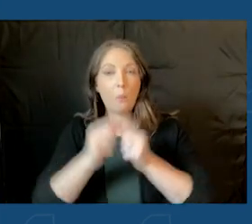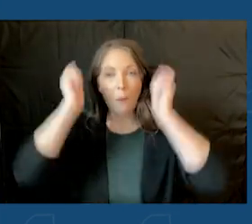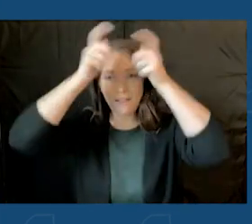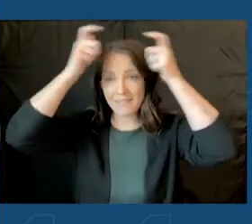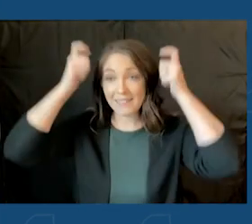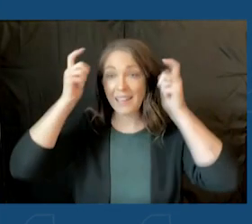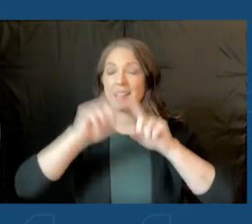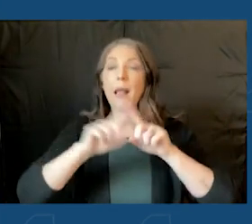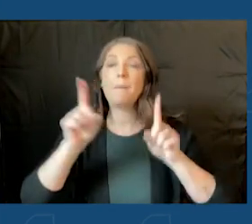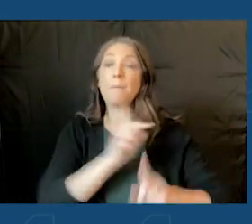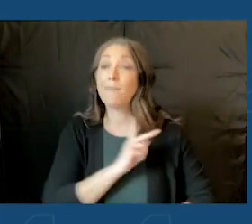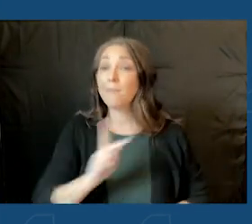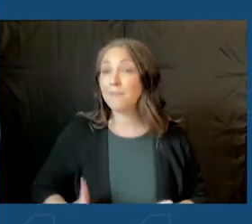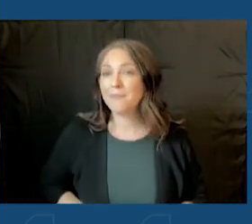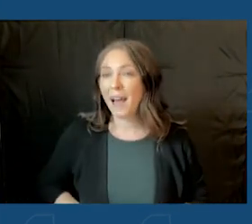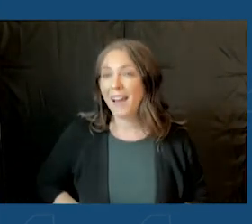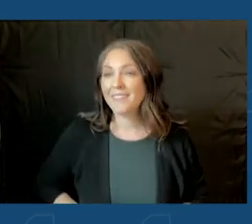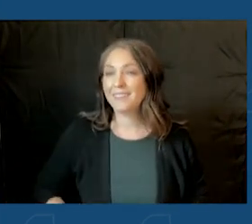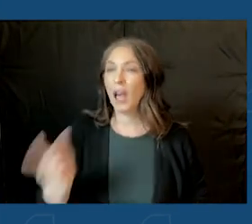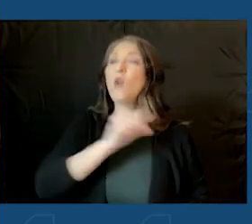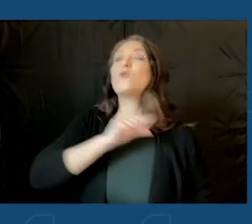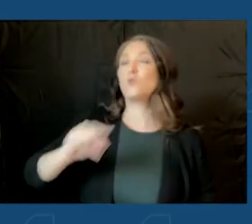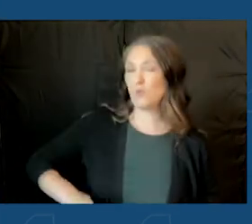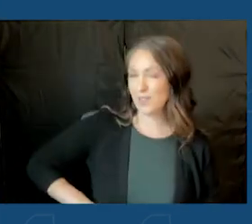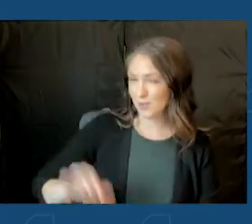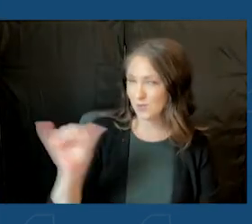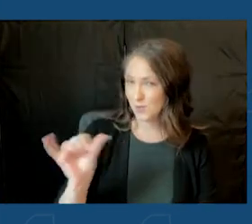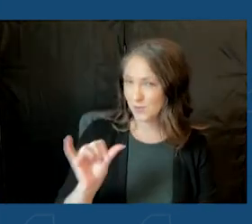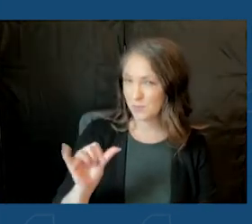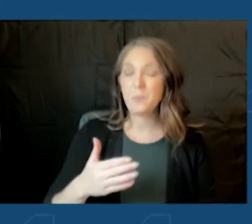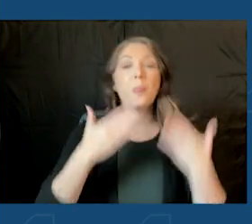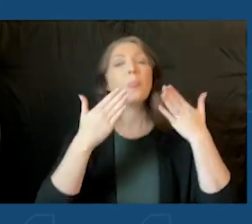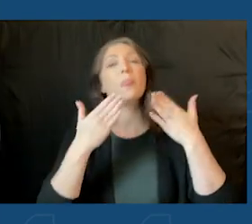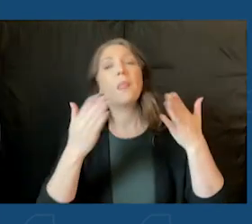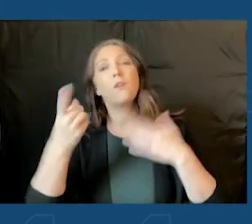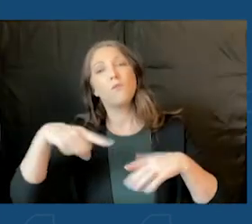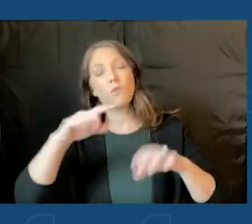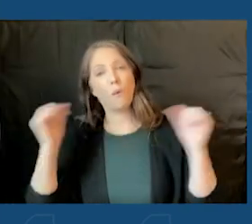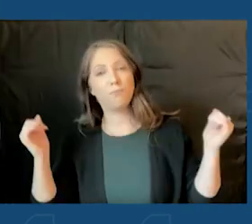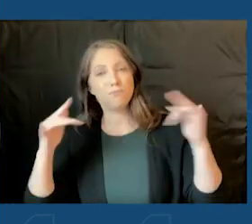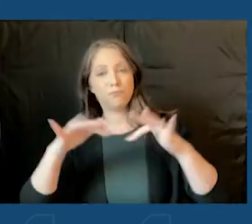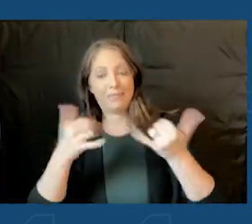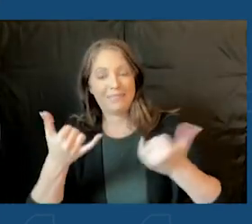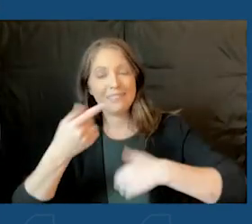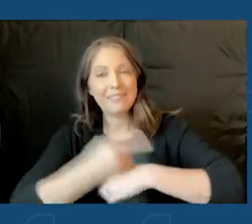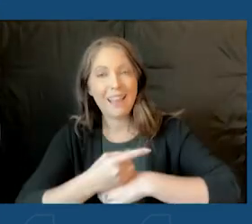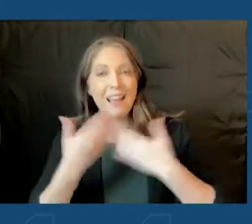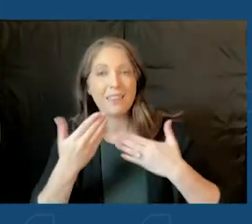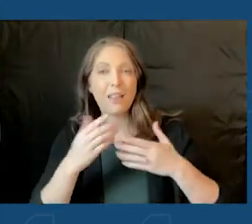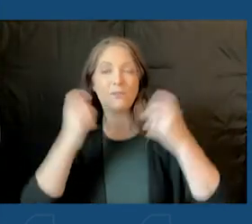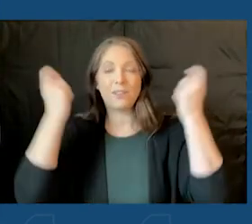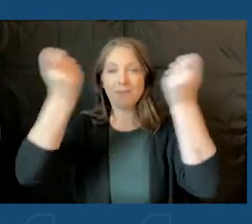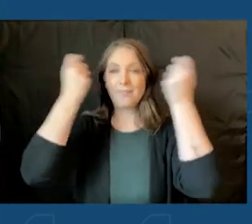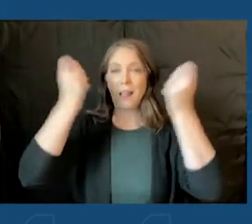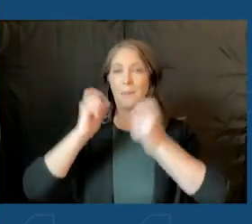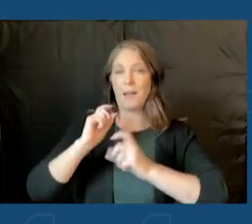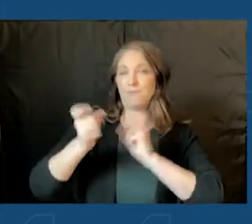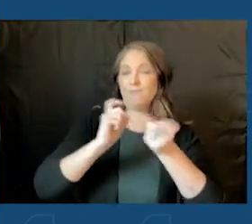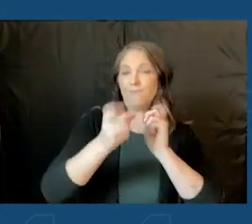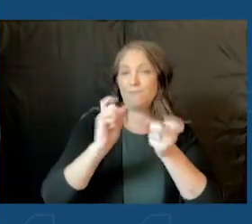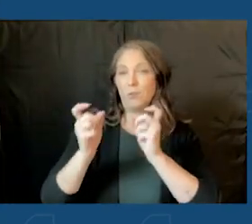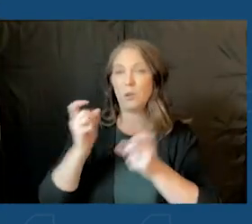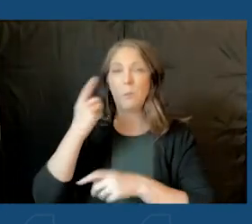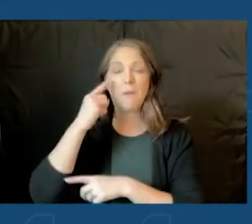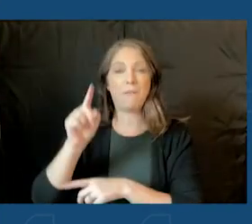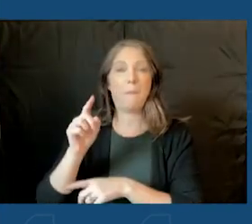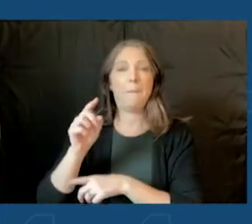queens. So thank you all so much for being here. Thank you for celebrating the contributions of Marylou Whitney to our city and to this wonderful